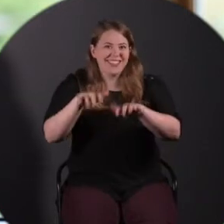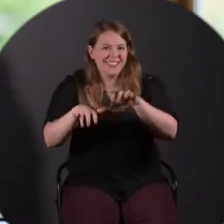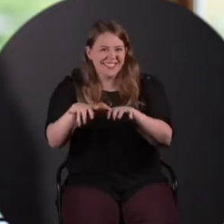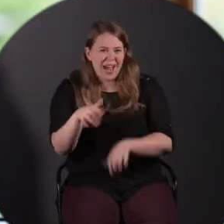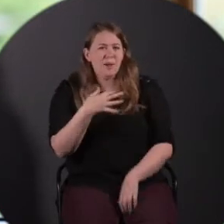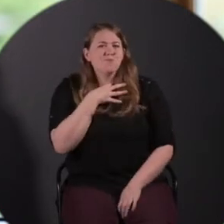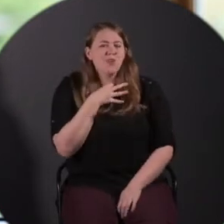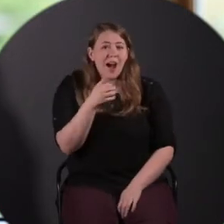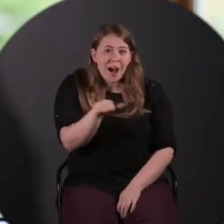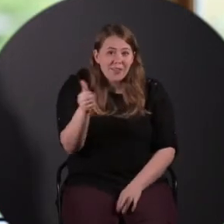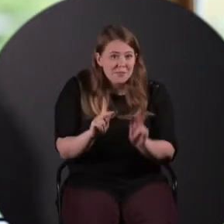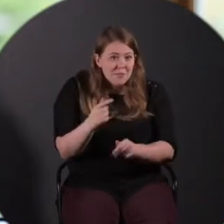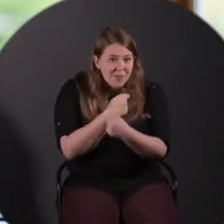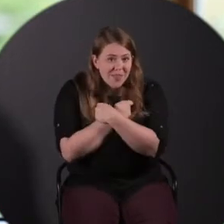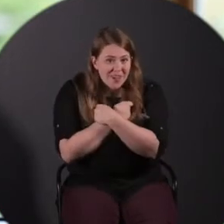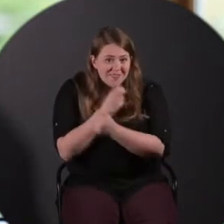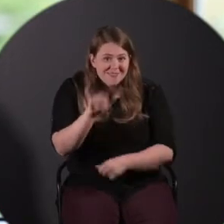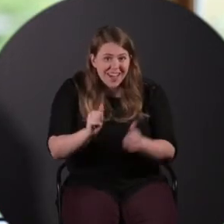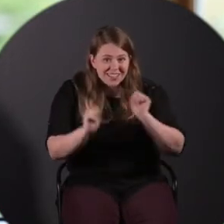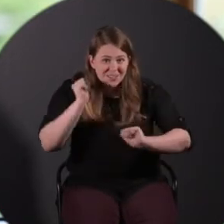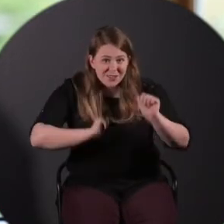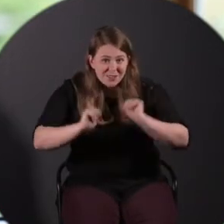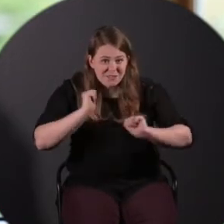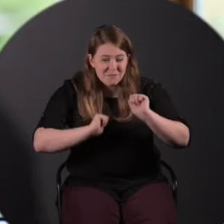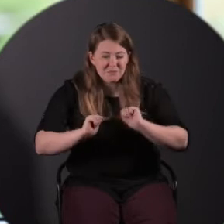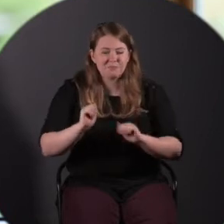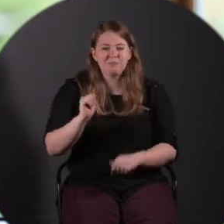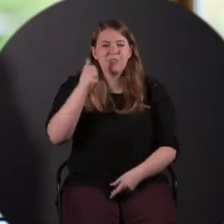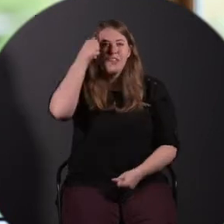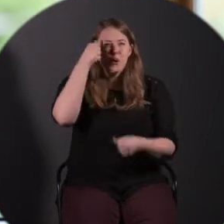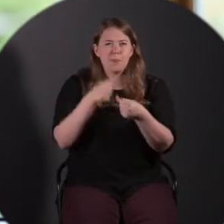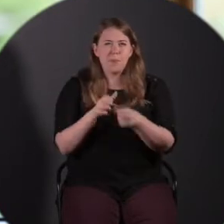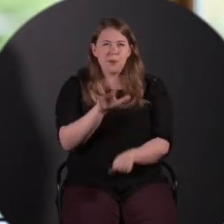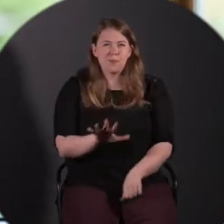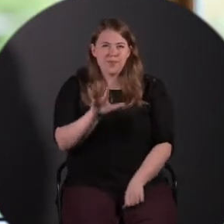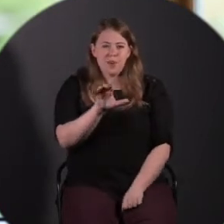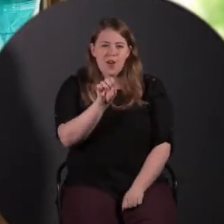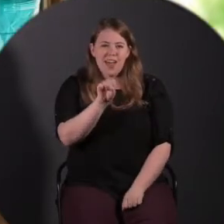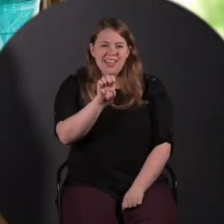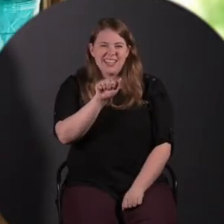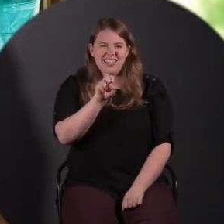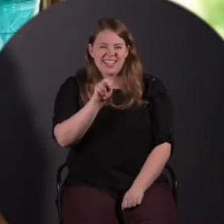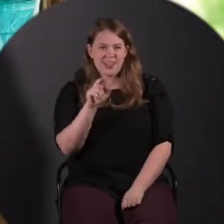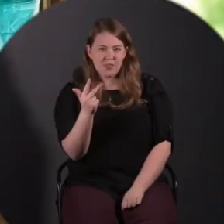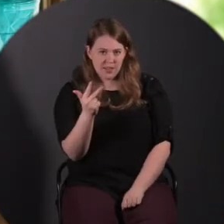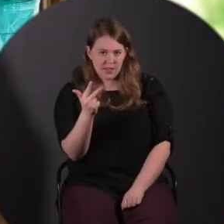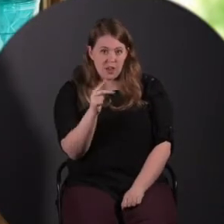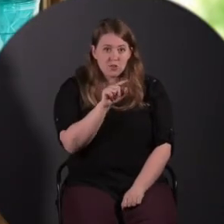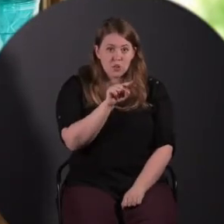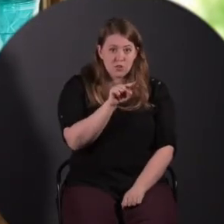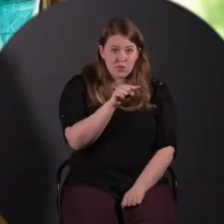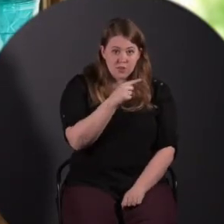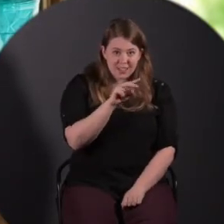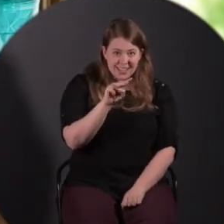other fans on here with me. But I remember it was about season three. And the first two seasons, I thought